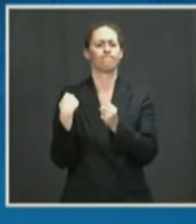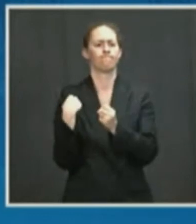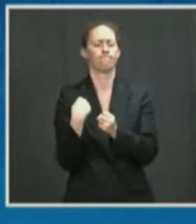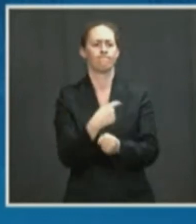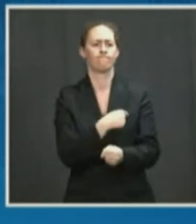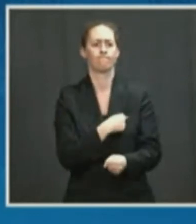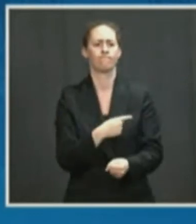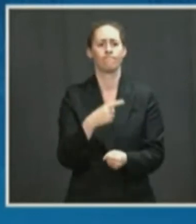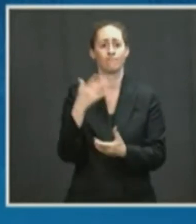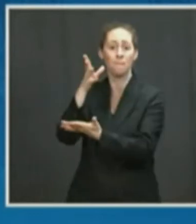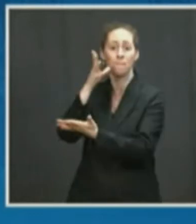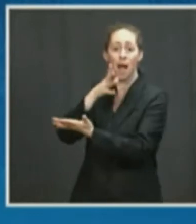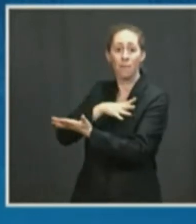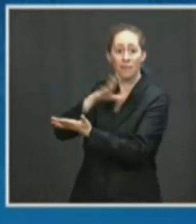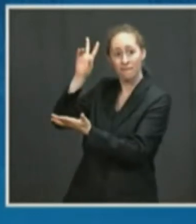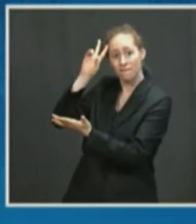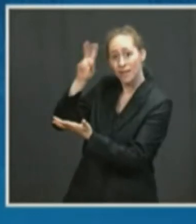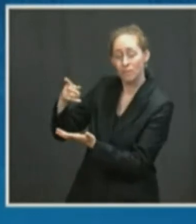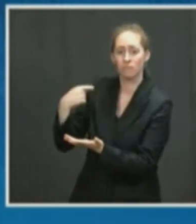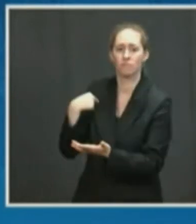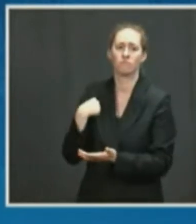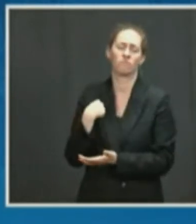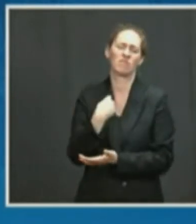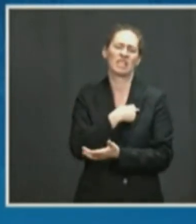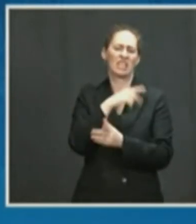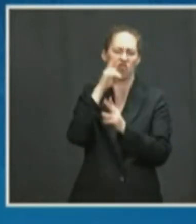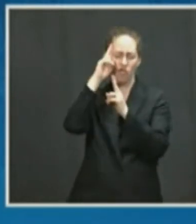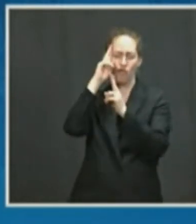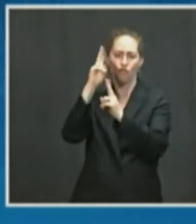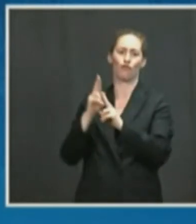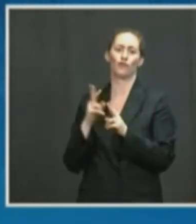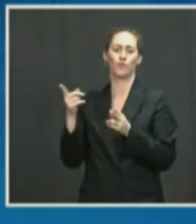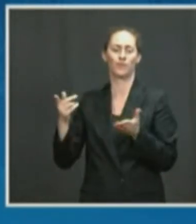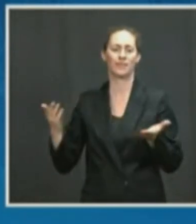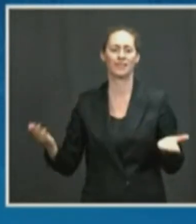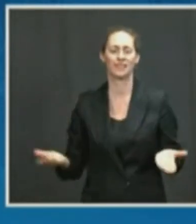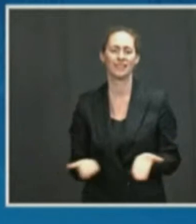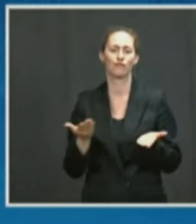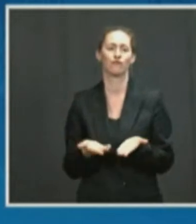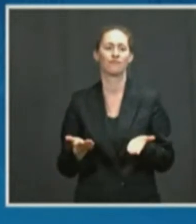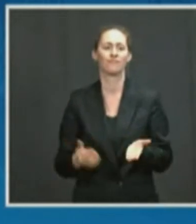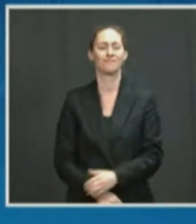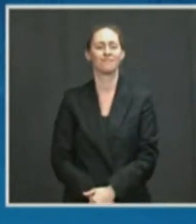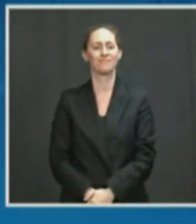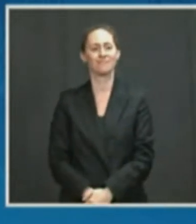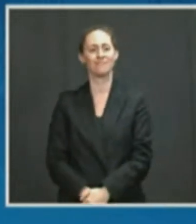honor to have you with us today. I take your word that you're going to come back.